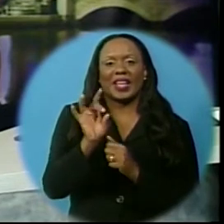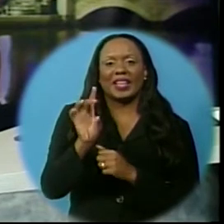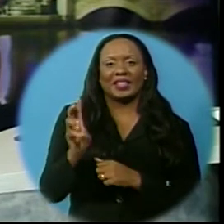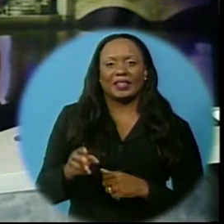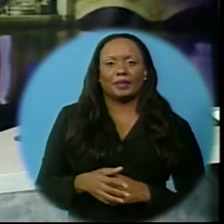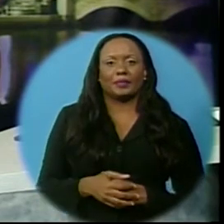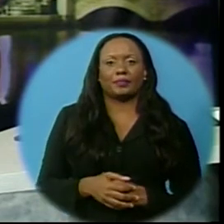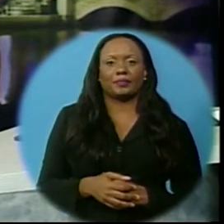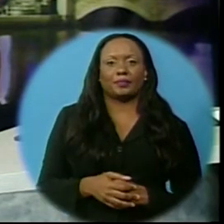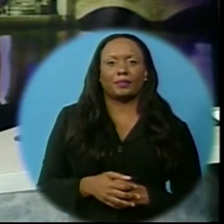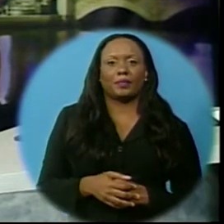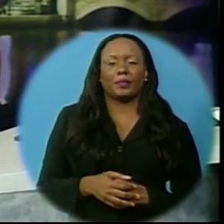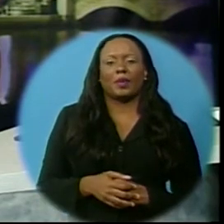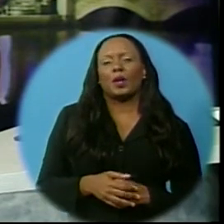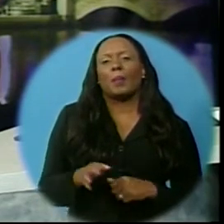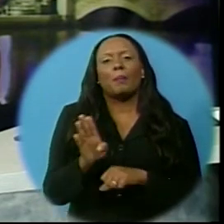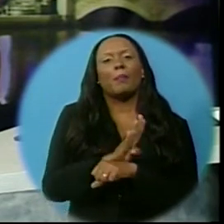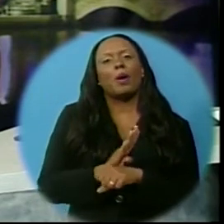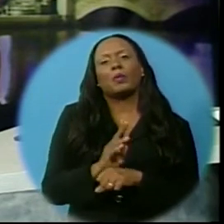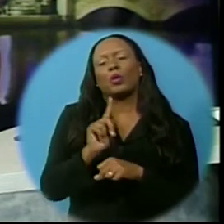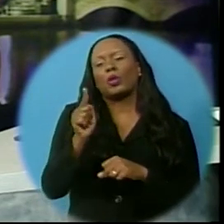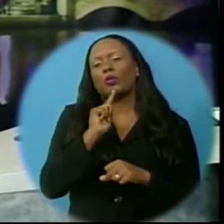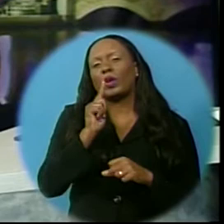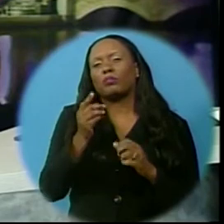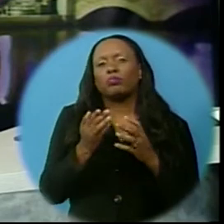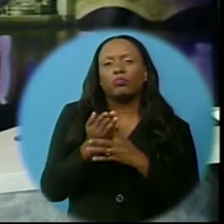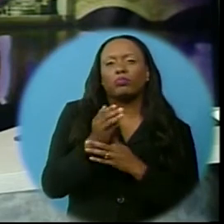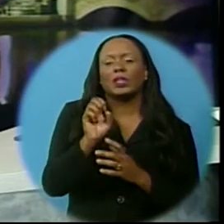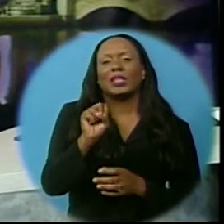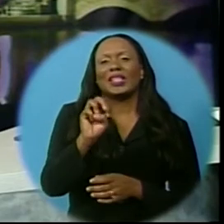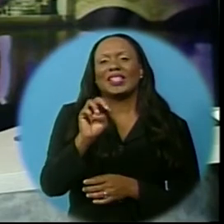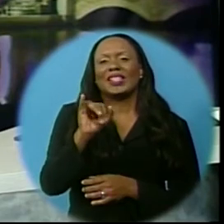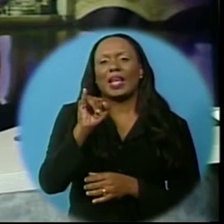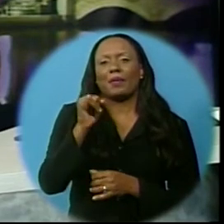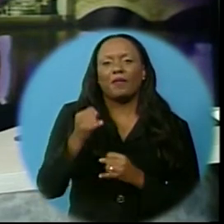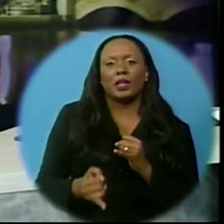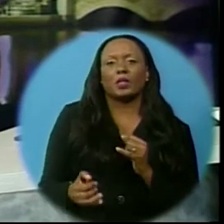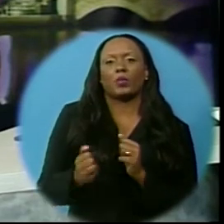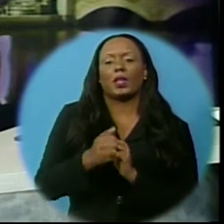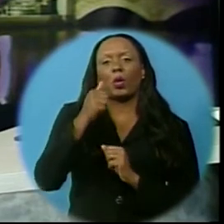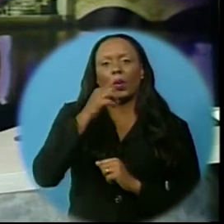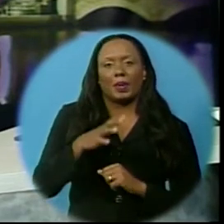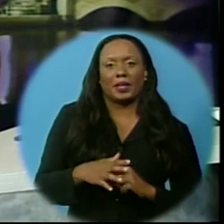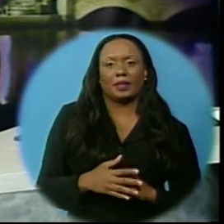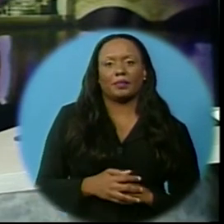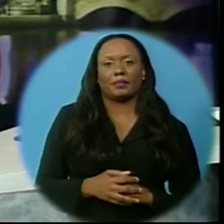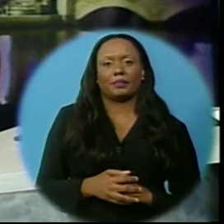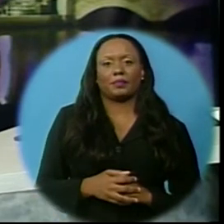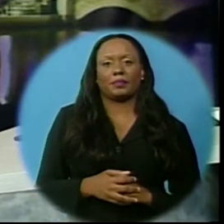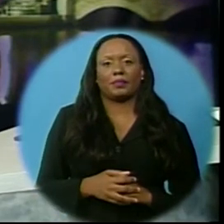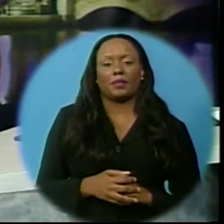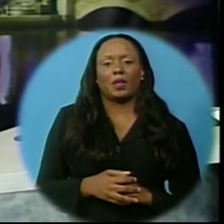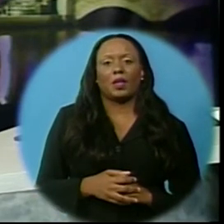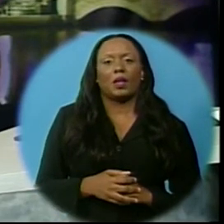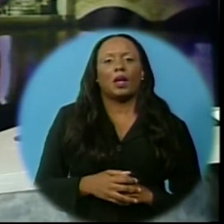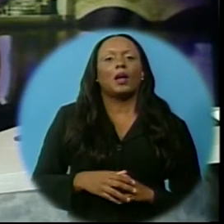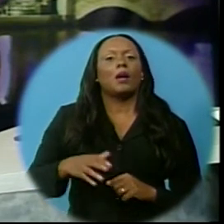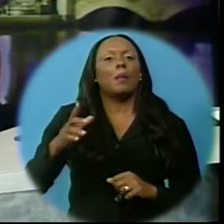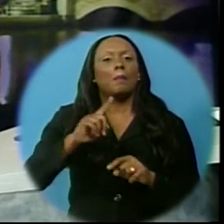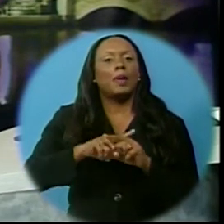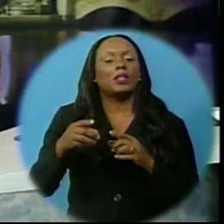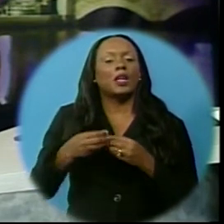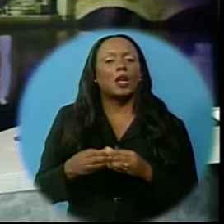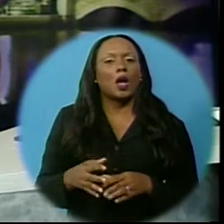best bets only got as far as the semis. In the ladies' singles, Shelly Taylor got knocked out by the eventual winner, Paula